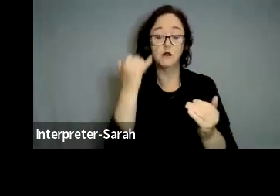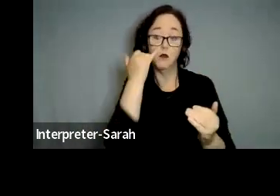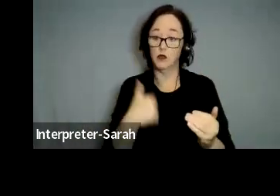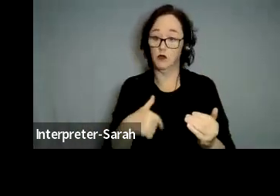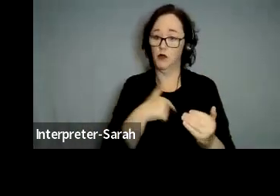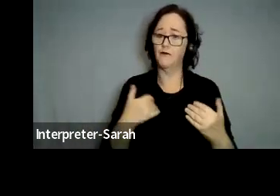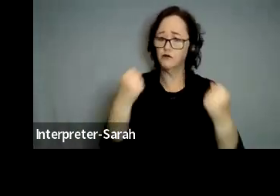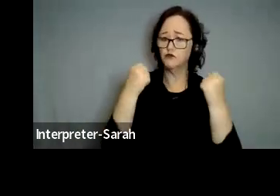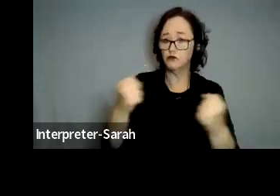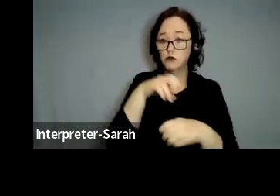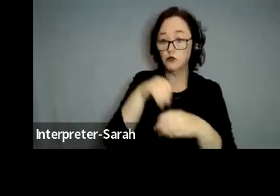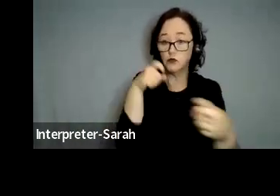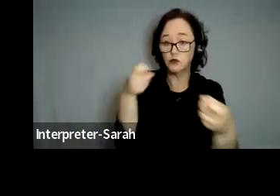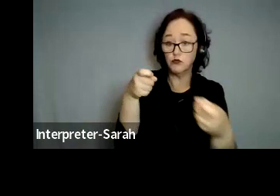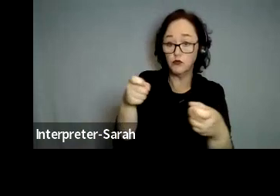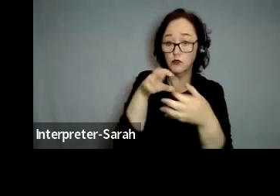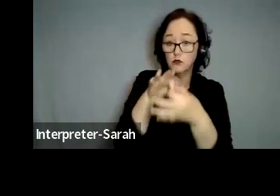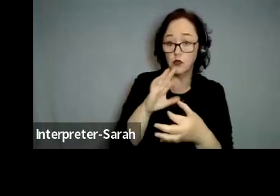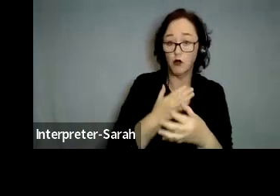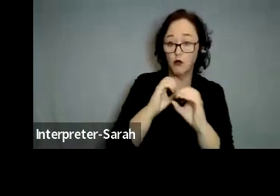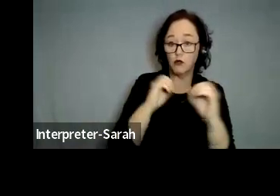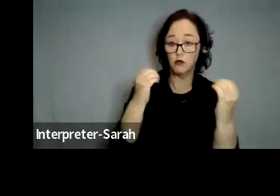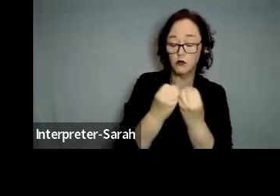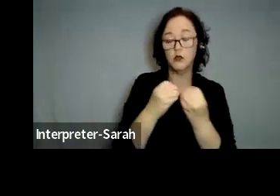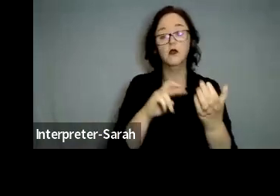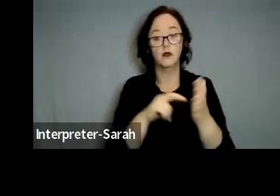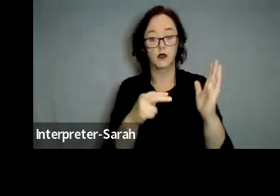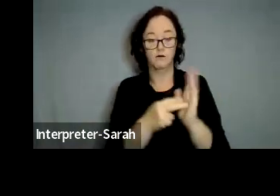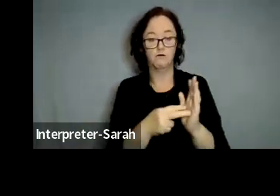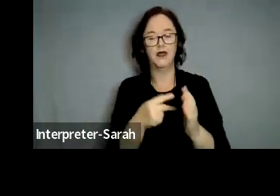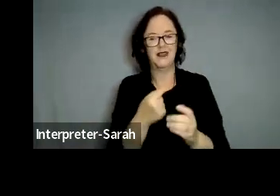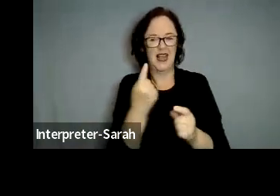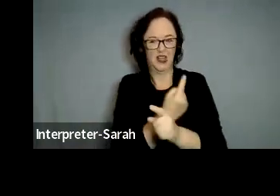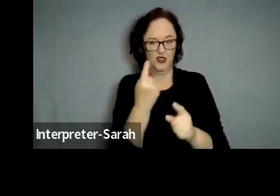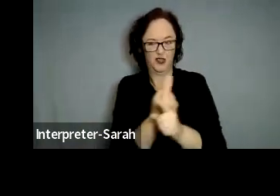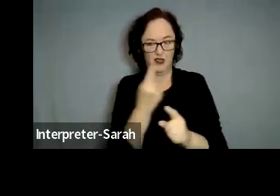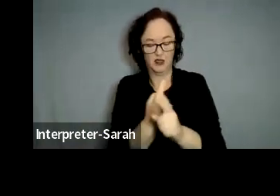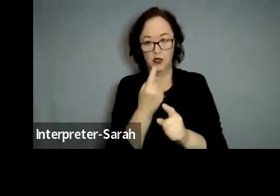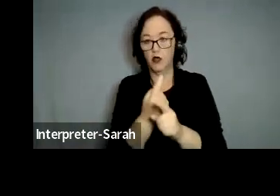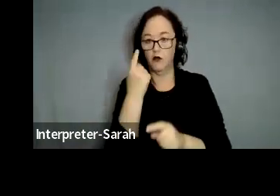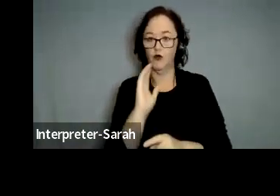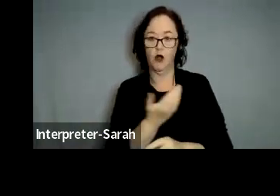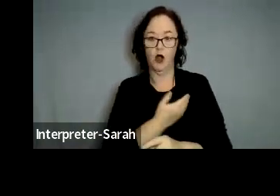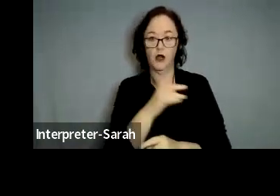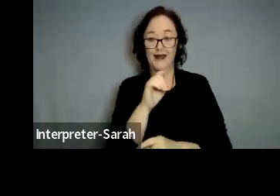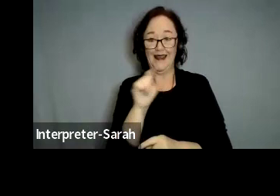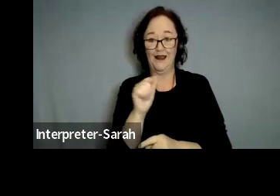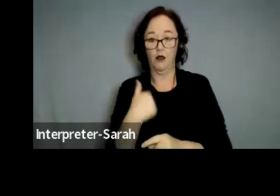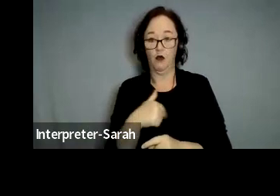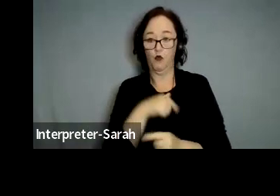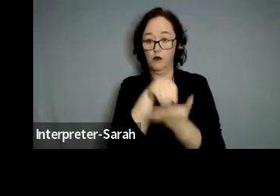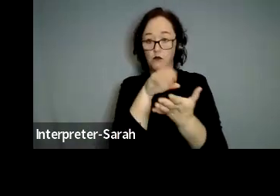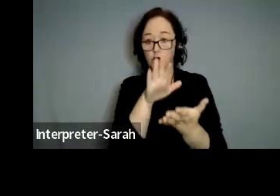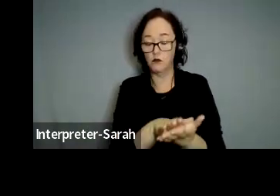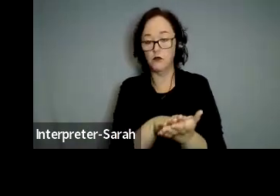controls at our organization, it's really going to help us protect the accuracy of the data that we're recording into our books,